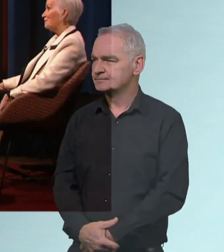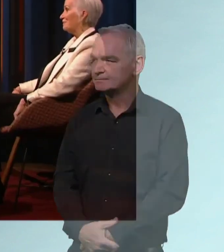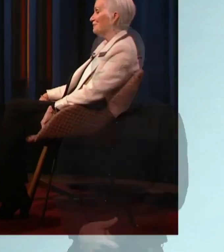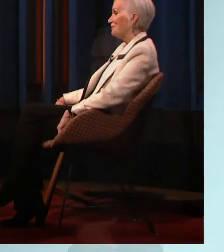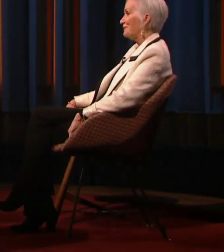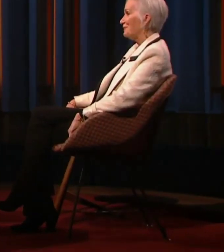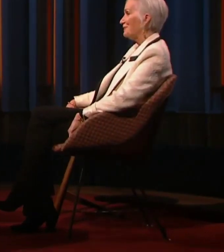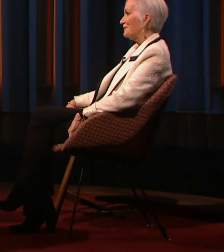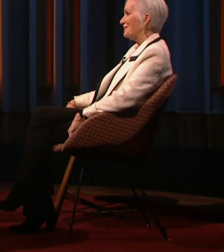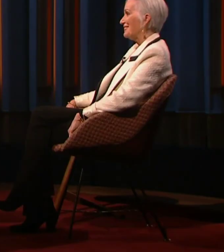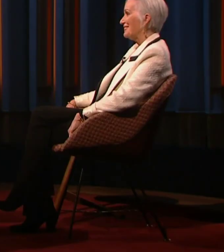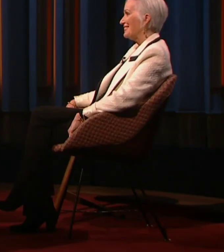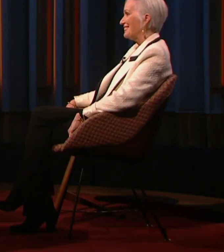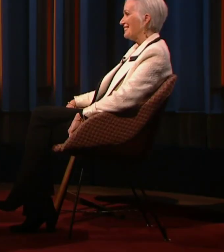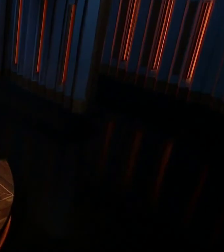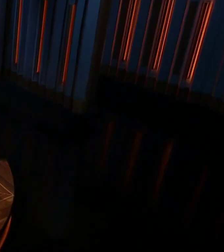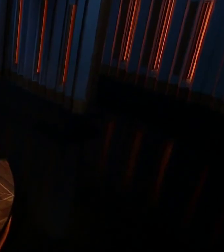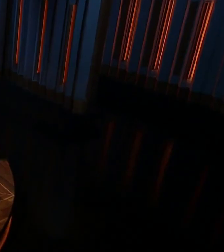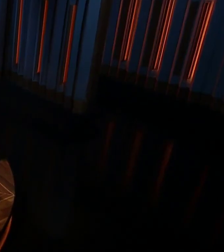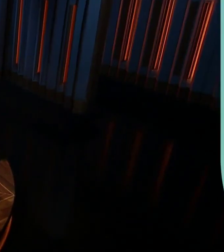Yeah.